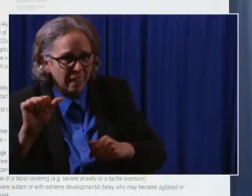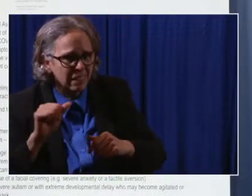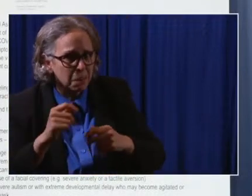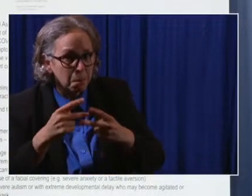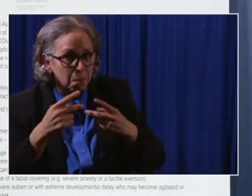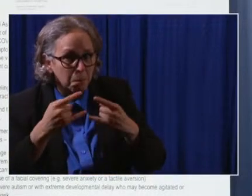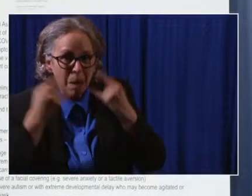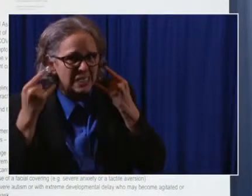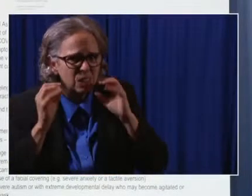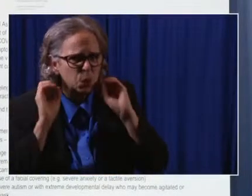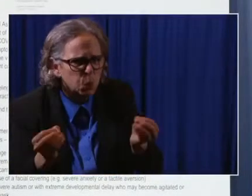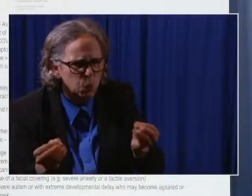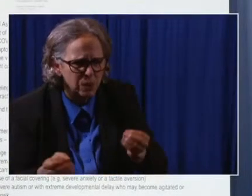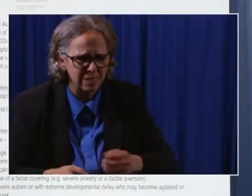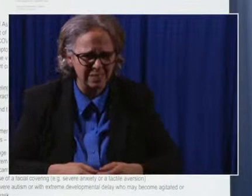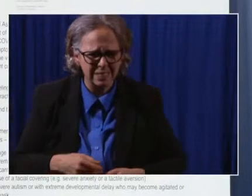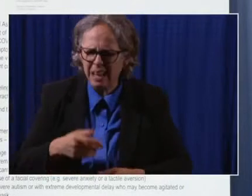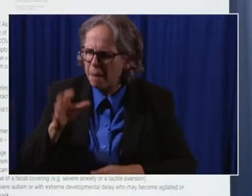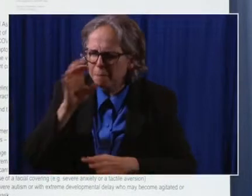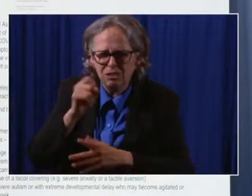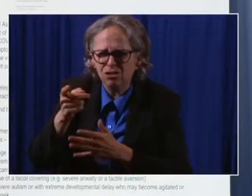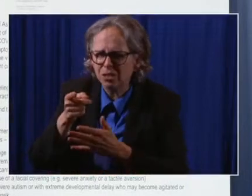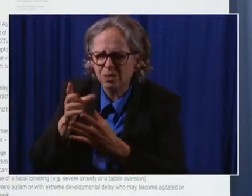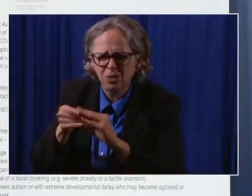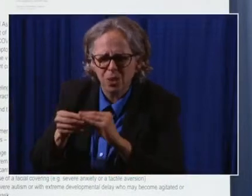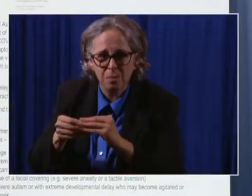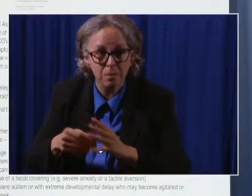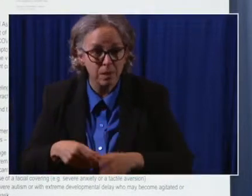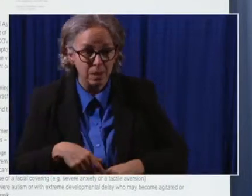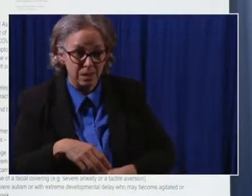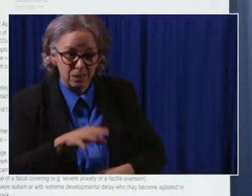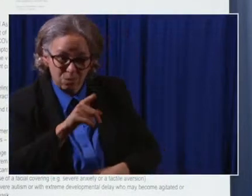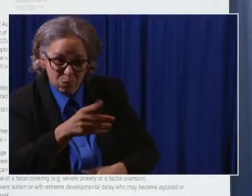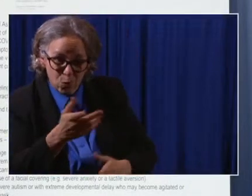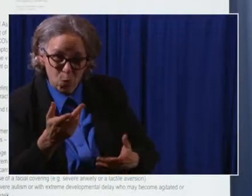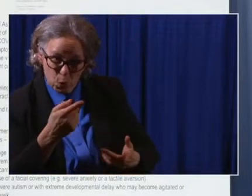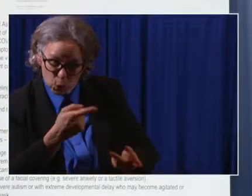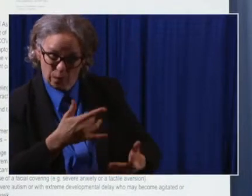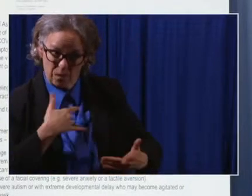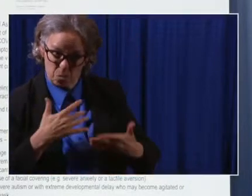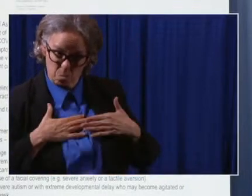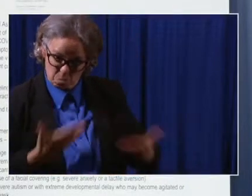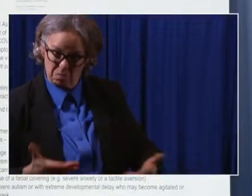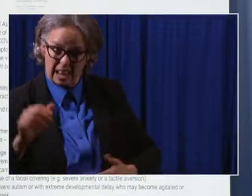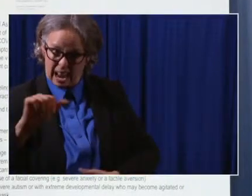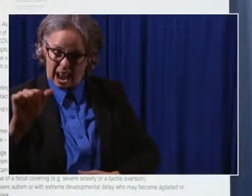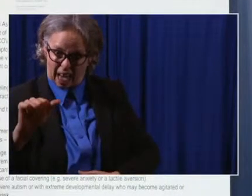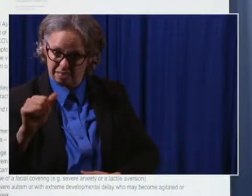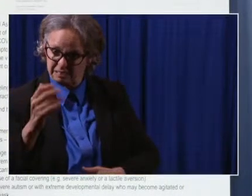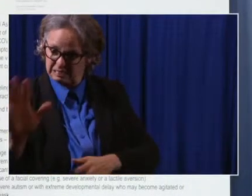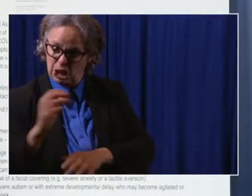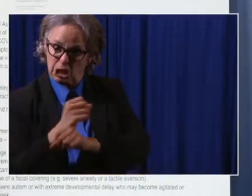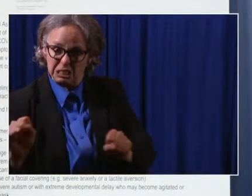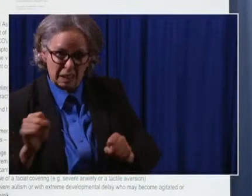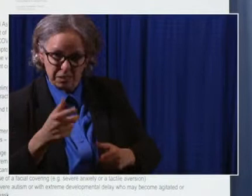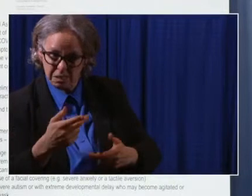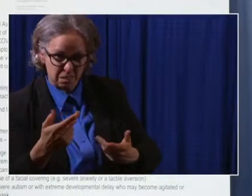That's the first part. Is that risking these athletes' safety by not forcing them to wear masks?